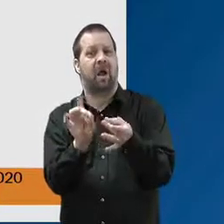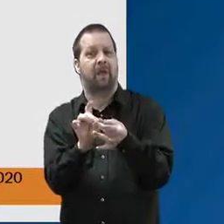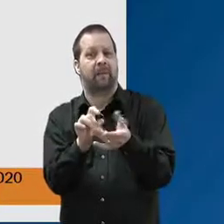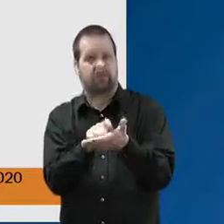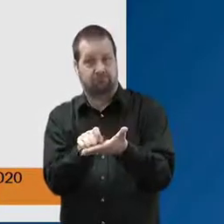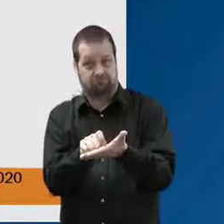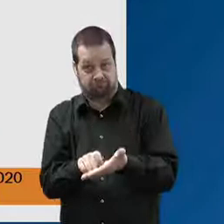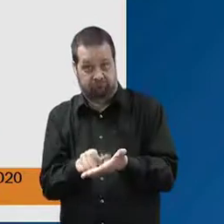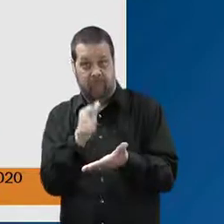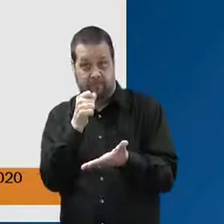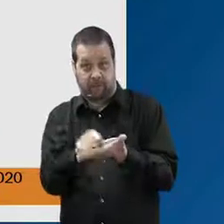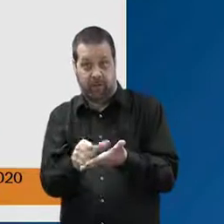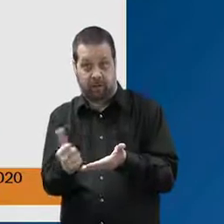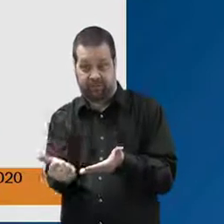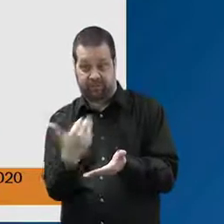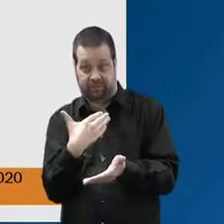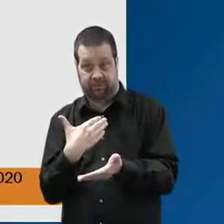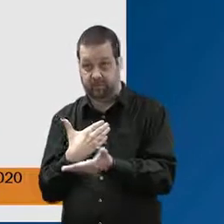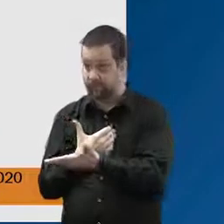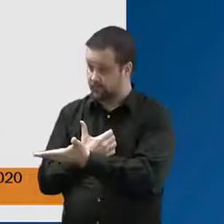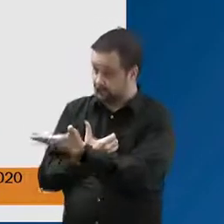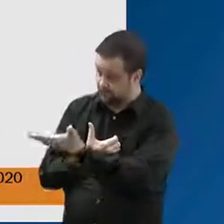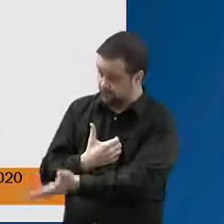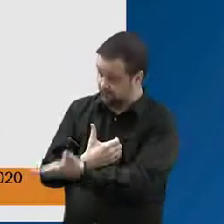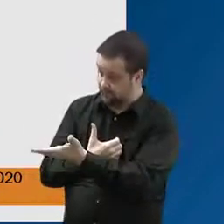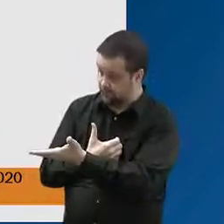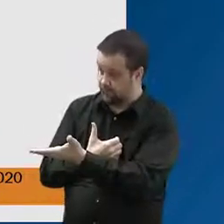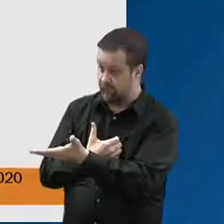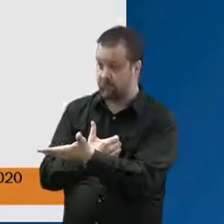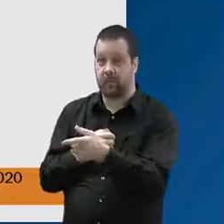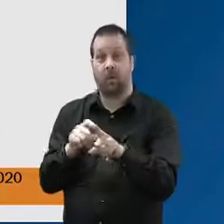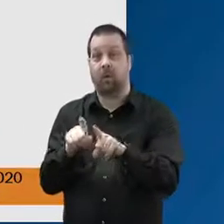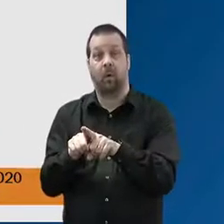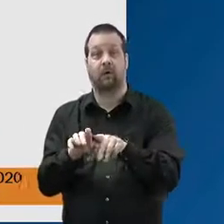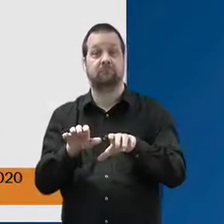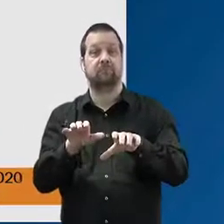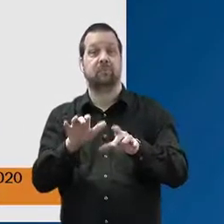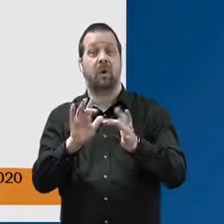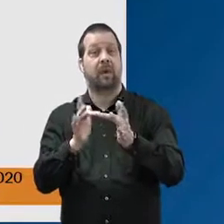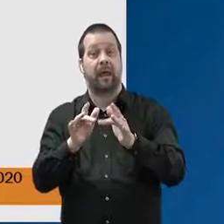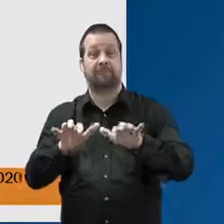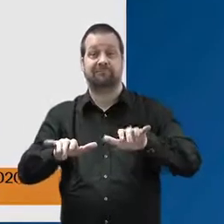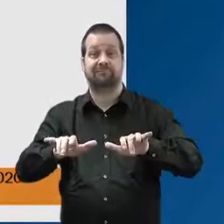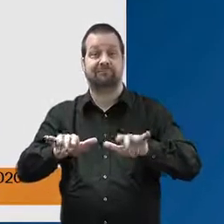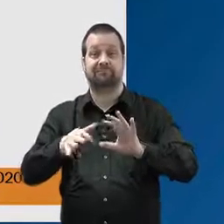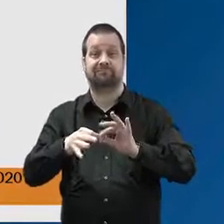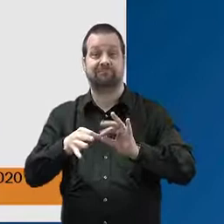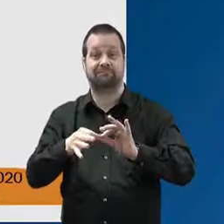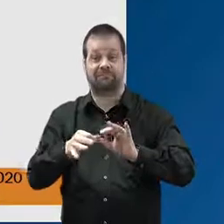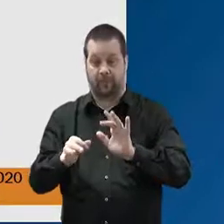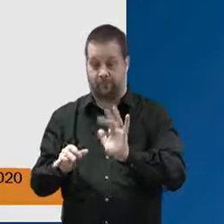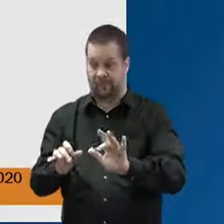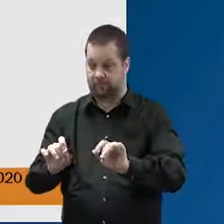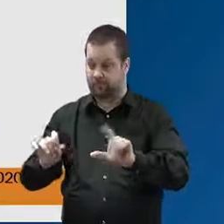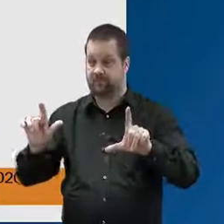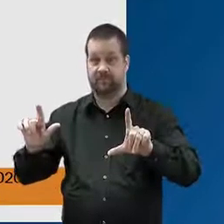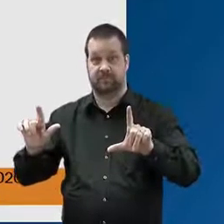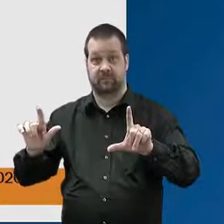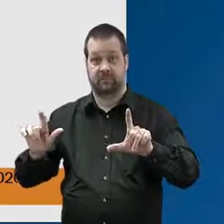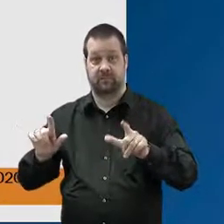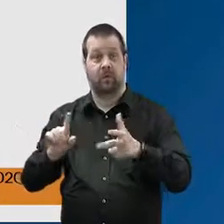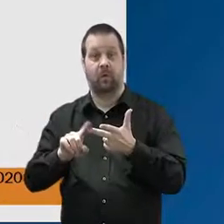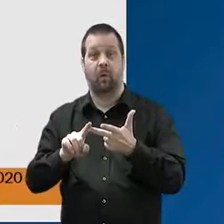at the address shown on the screen. You may leave a comment online through the link shown. You can leave